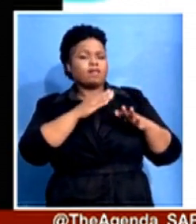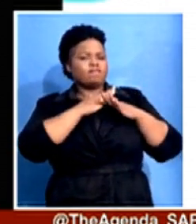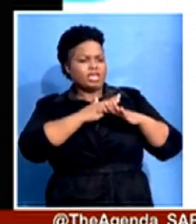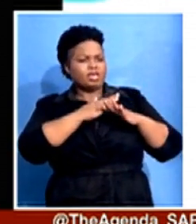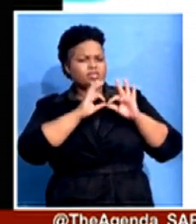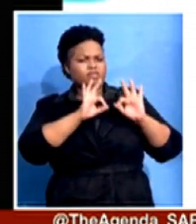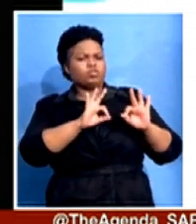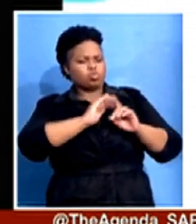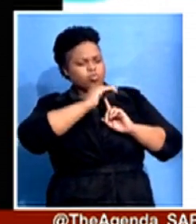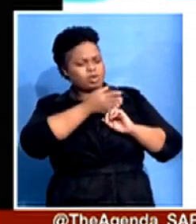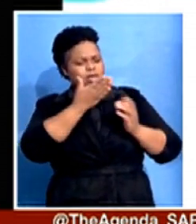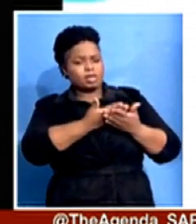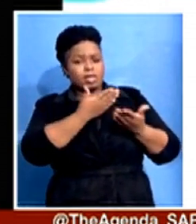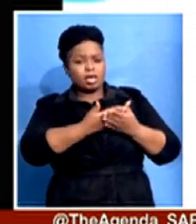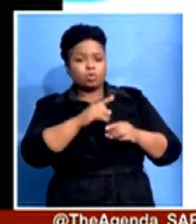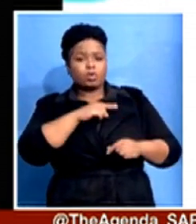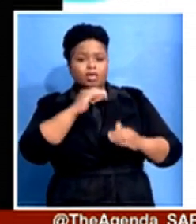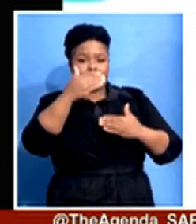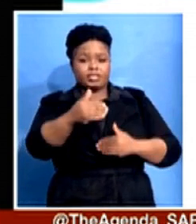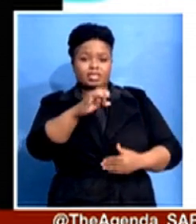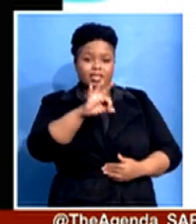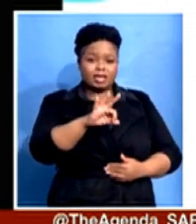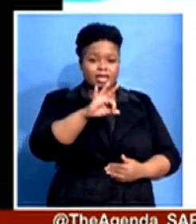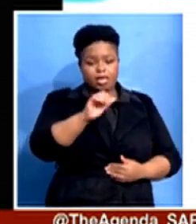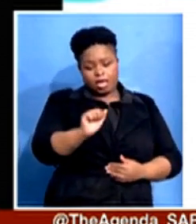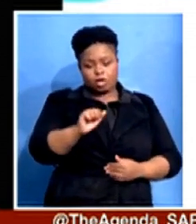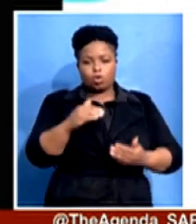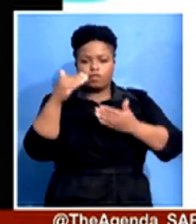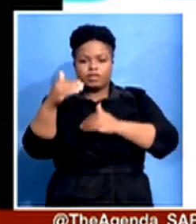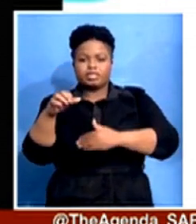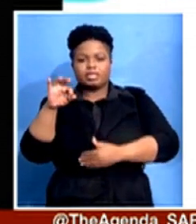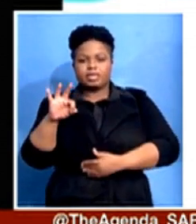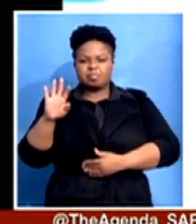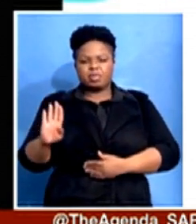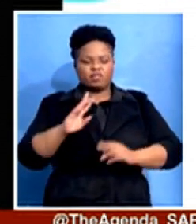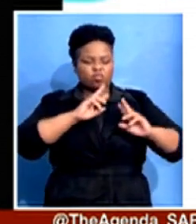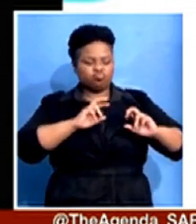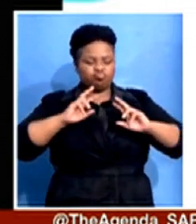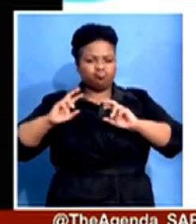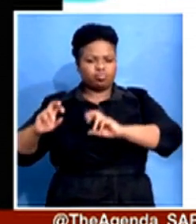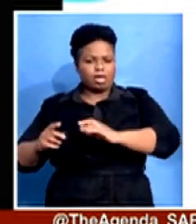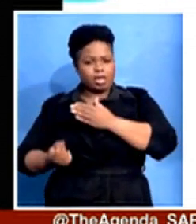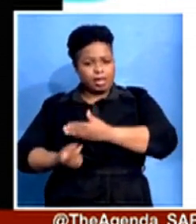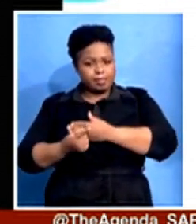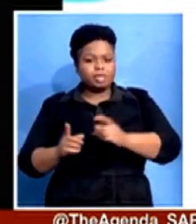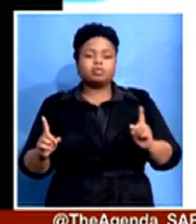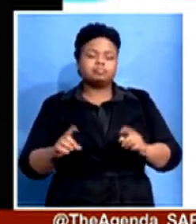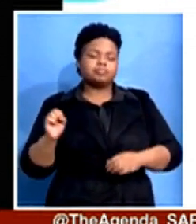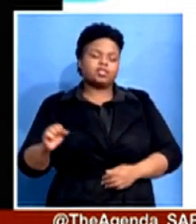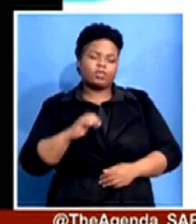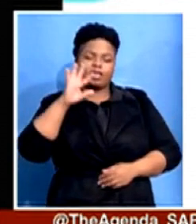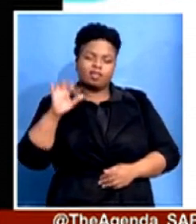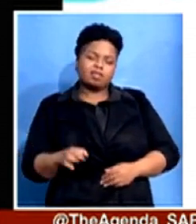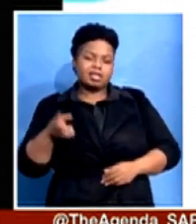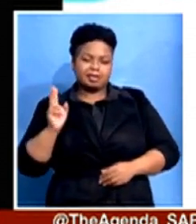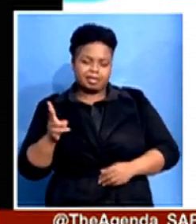3A or phase 3B studies conducted in the country. And again, South Africa contributed to that global base